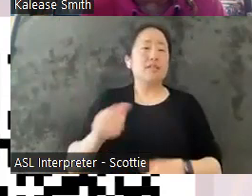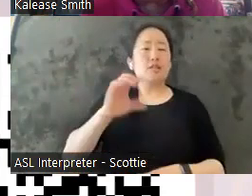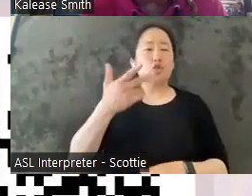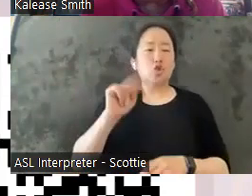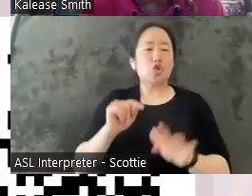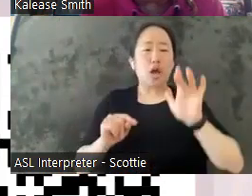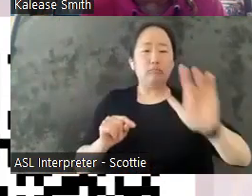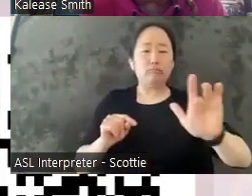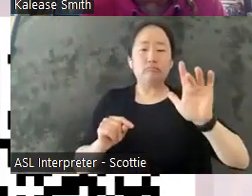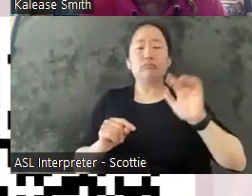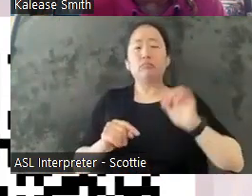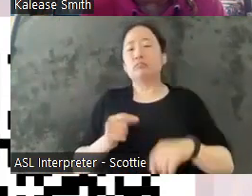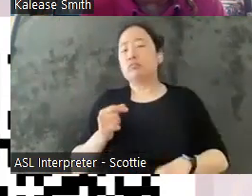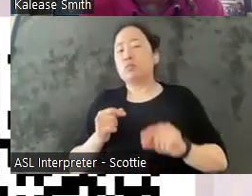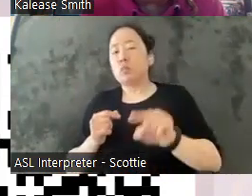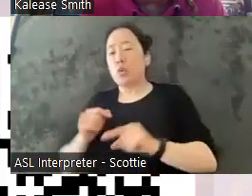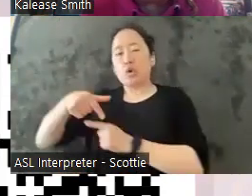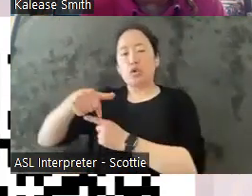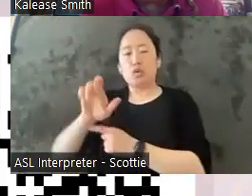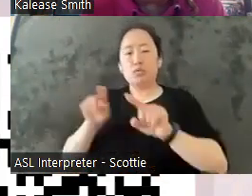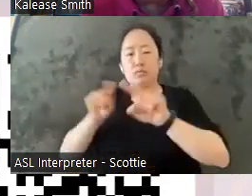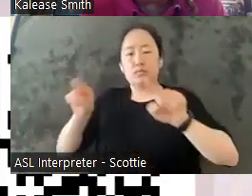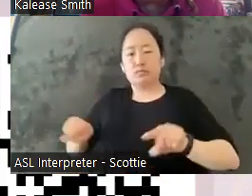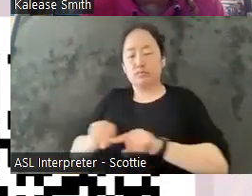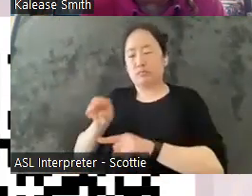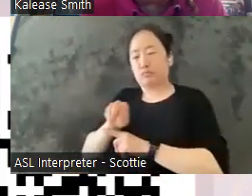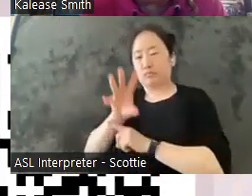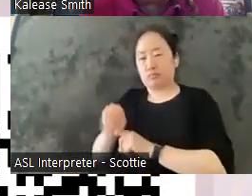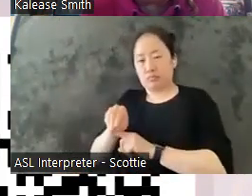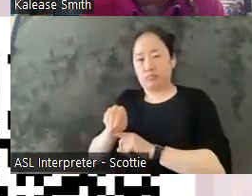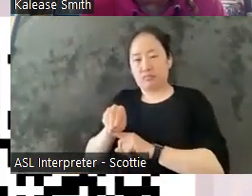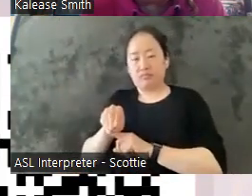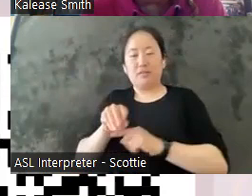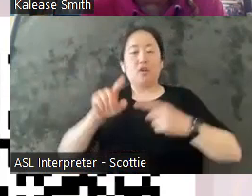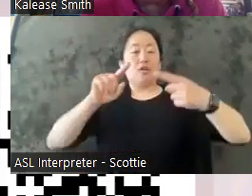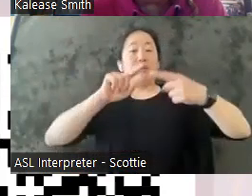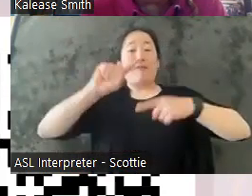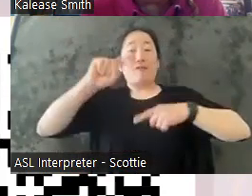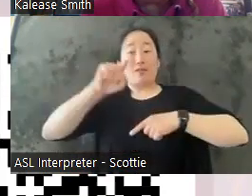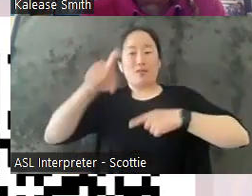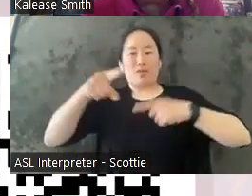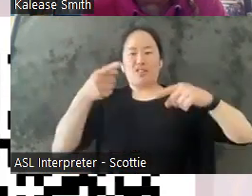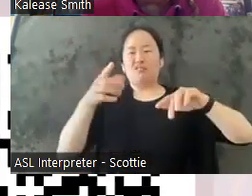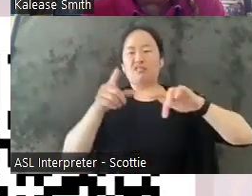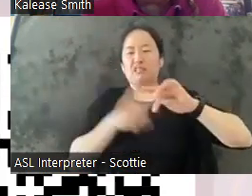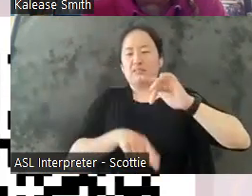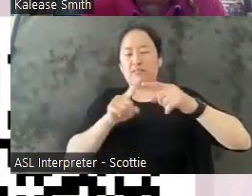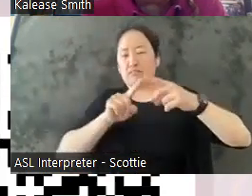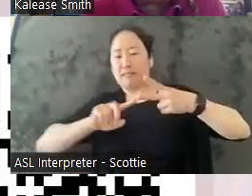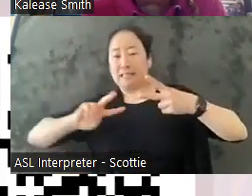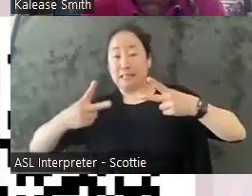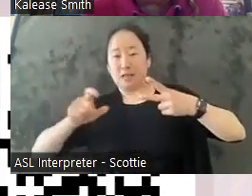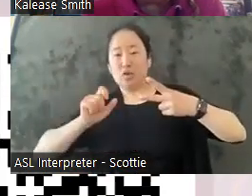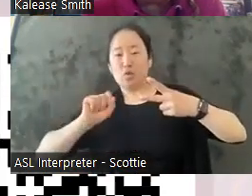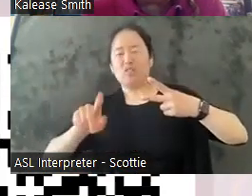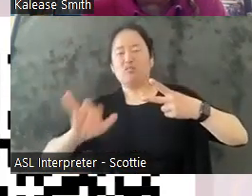the QR code and go to the second question and type whatever phrases you'd like in the word cloud. And I'm going to share my